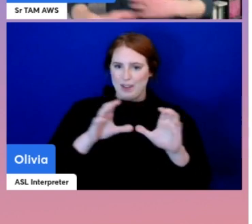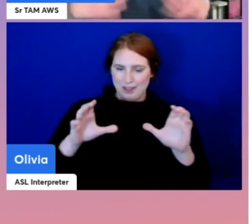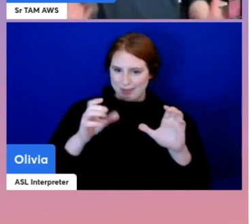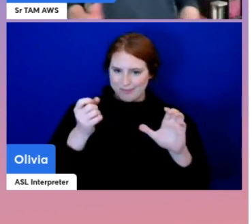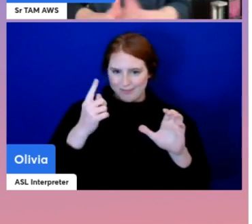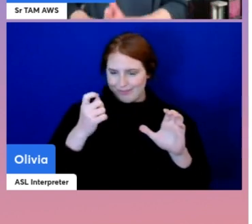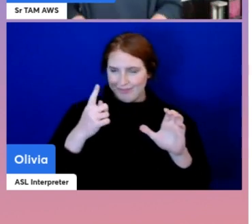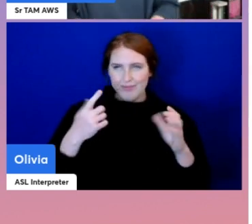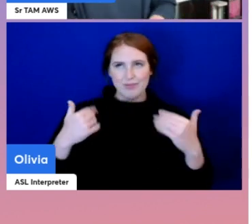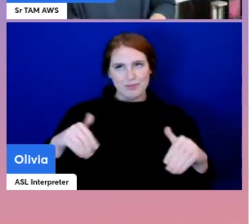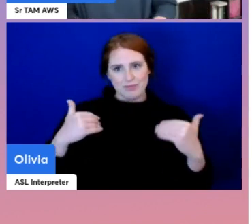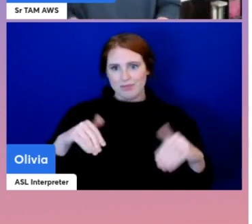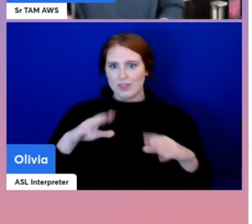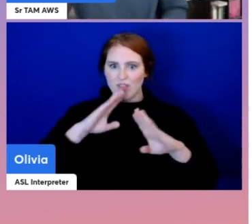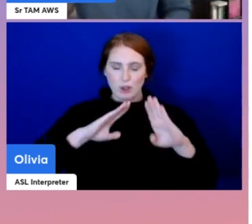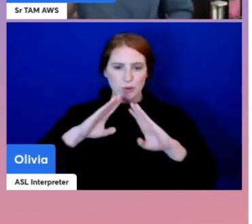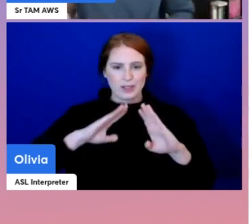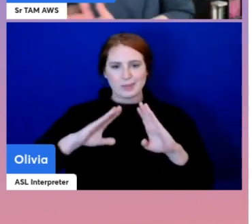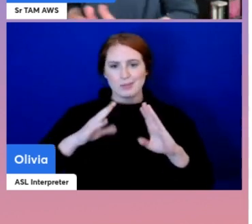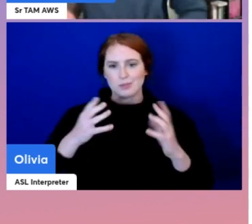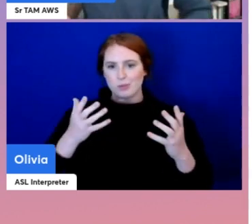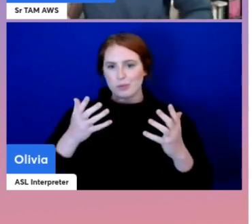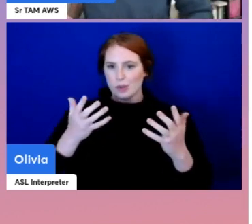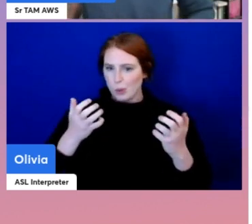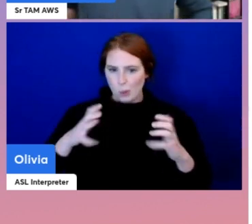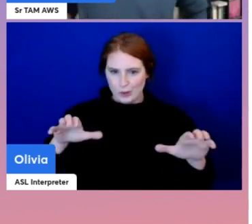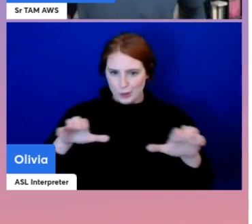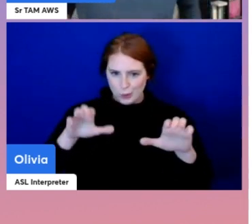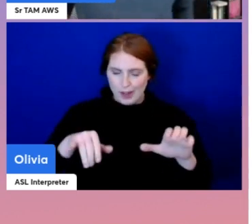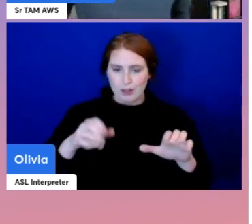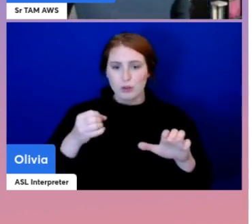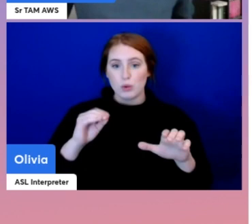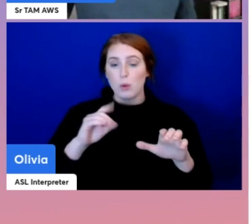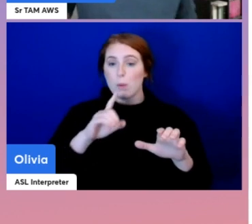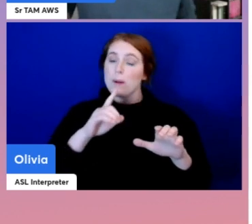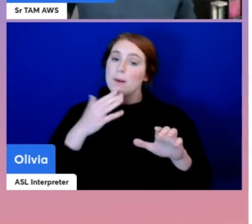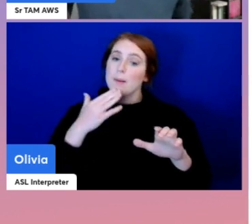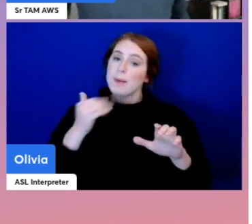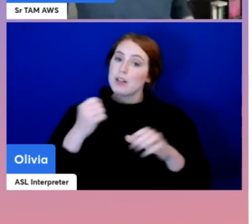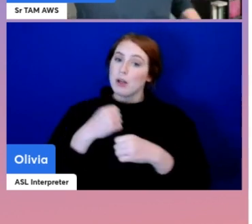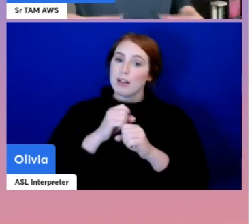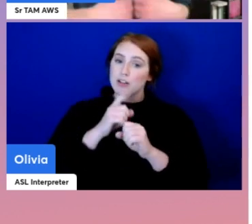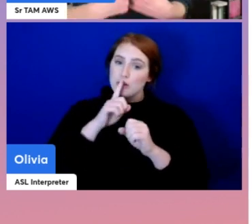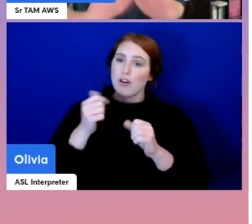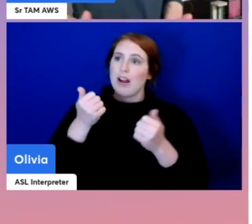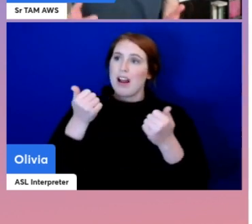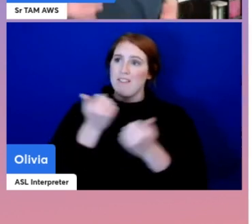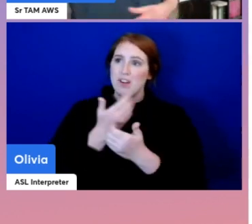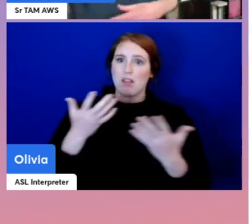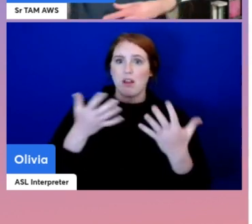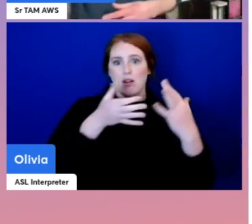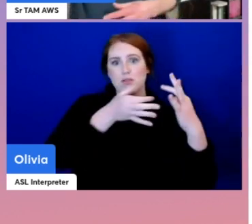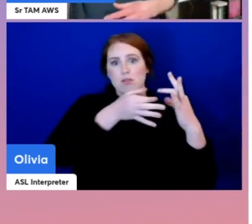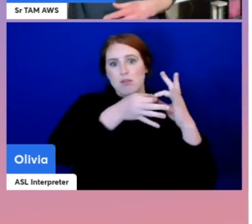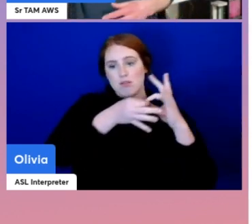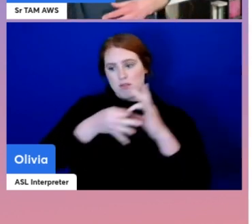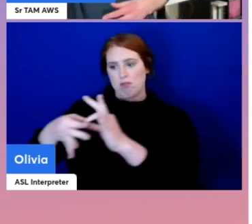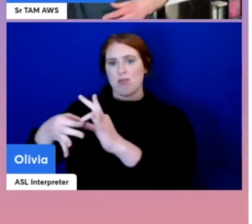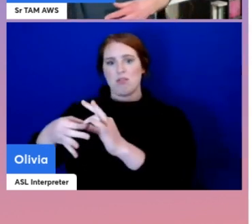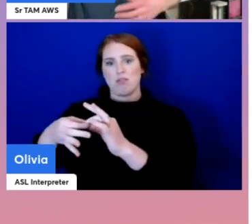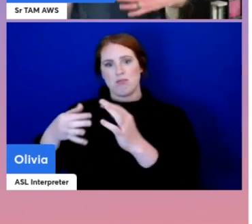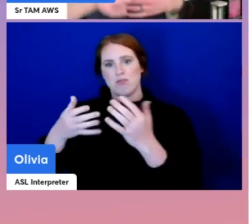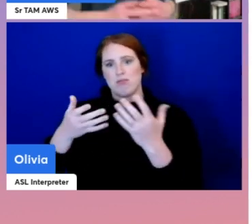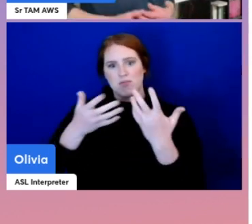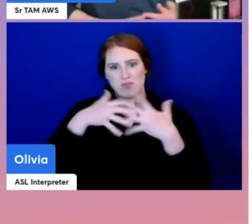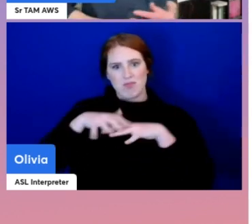to avoid that if we can. So it's best to make sure that all of these tie all the way through. The next thing that we'll do is